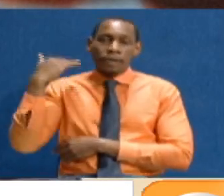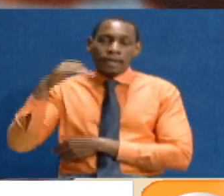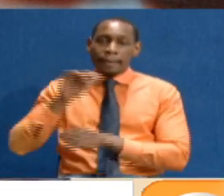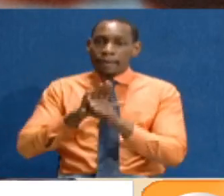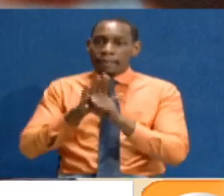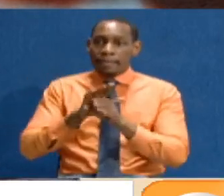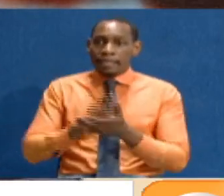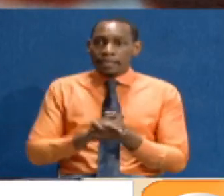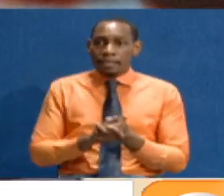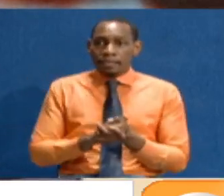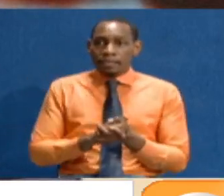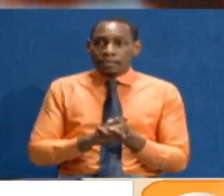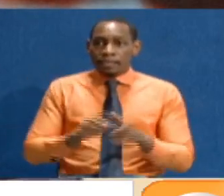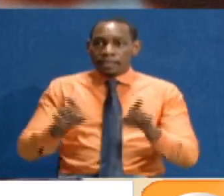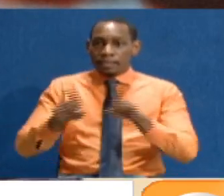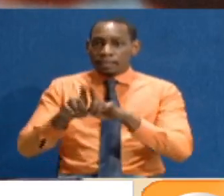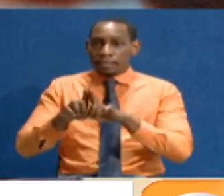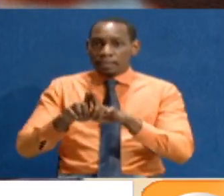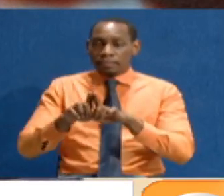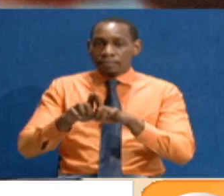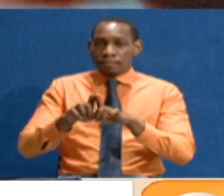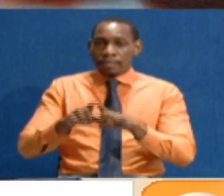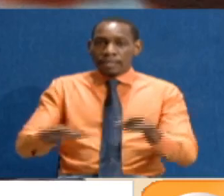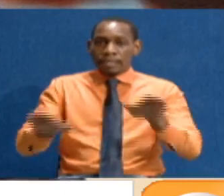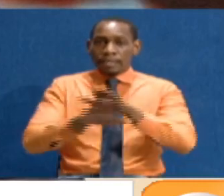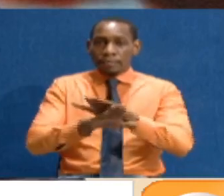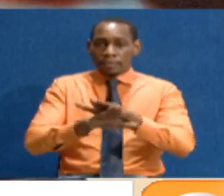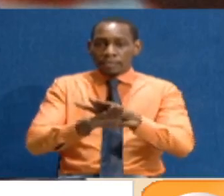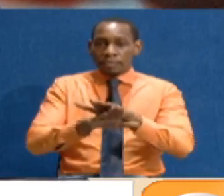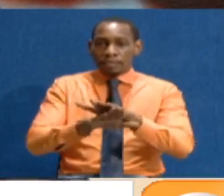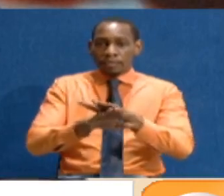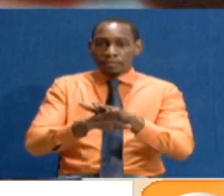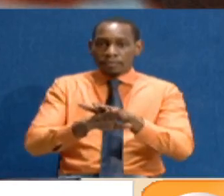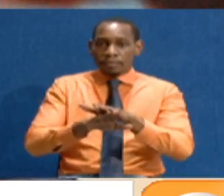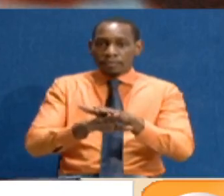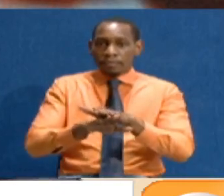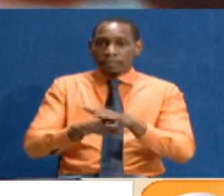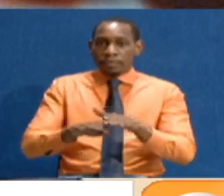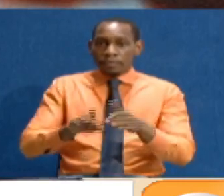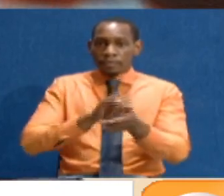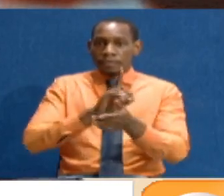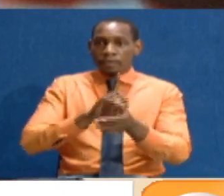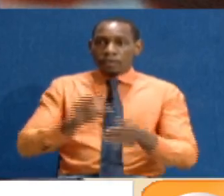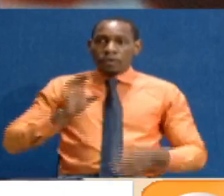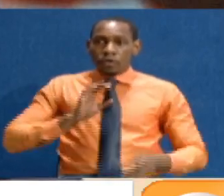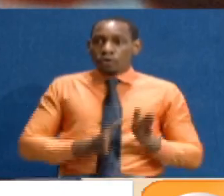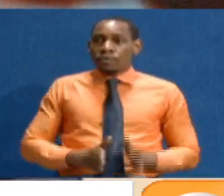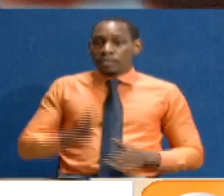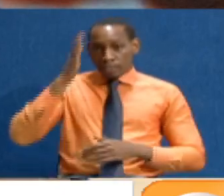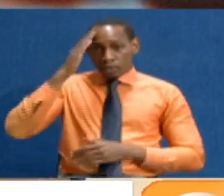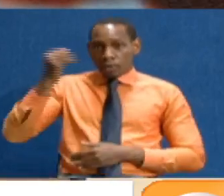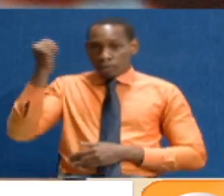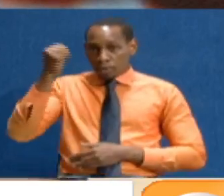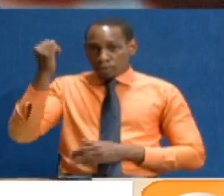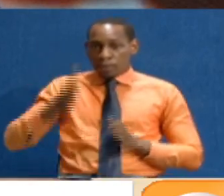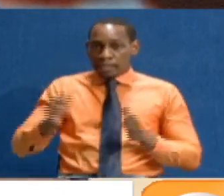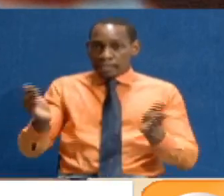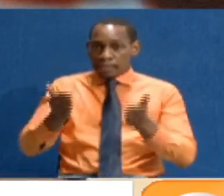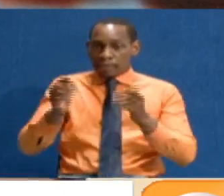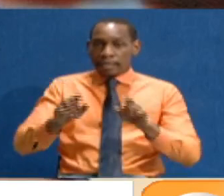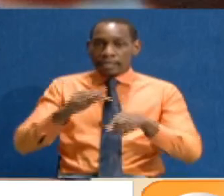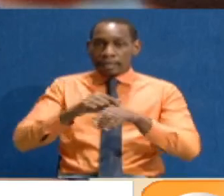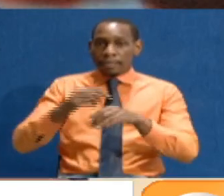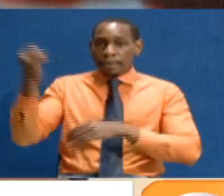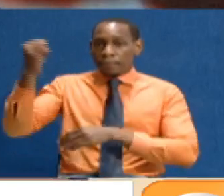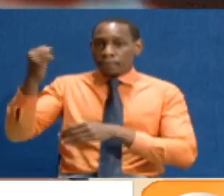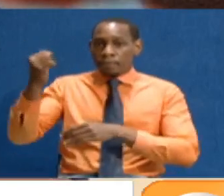late. None other than the assistant district commissioner said they knew that politicians were involved in that. And as we go into the